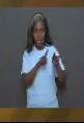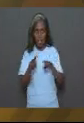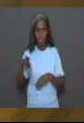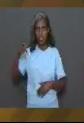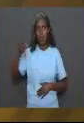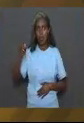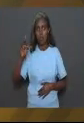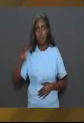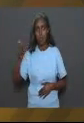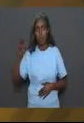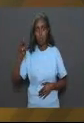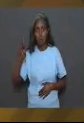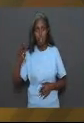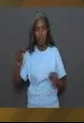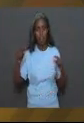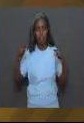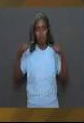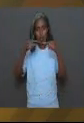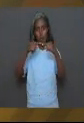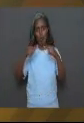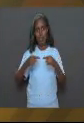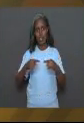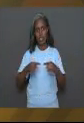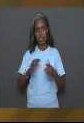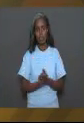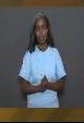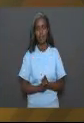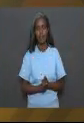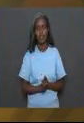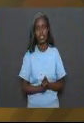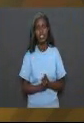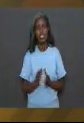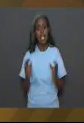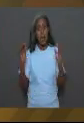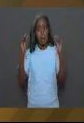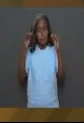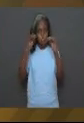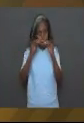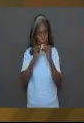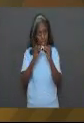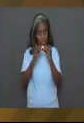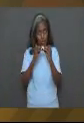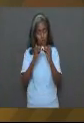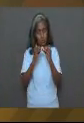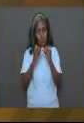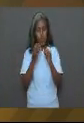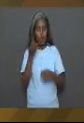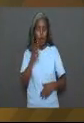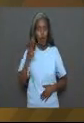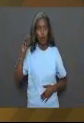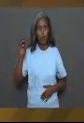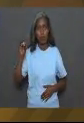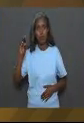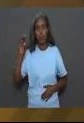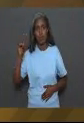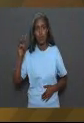as polar coordinates. The magnitude, or